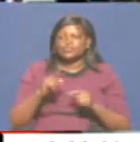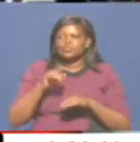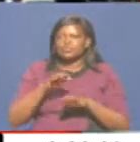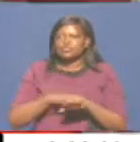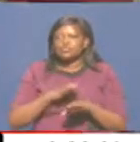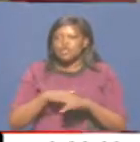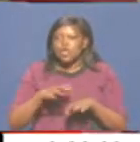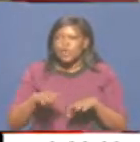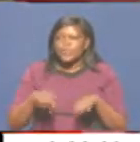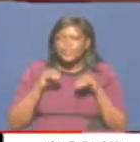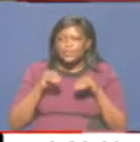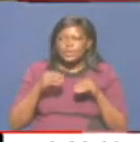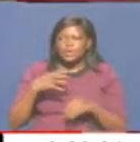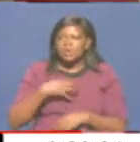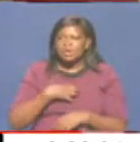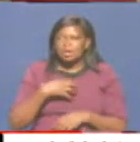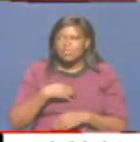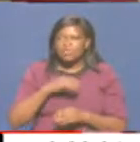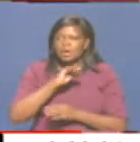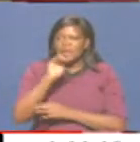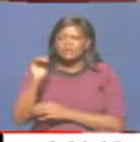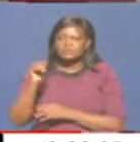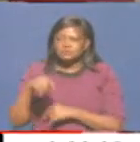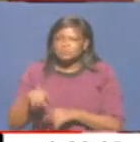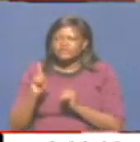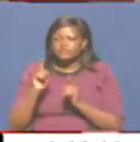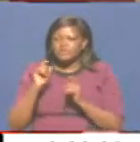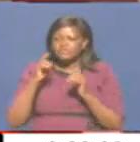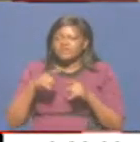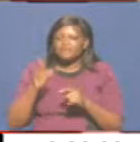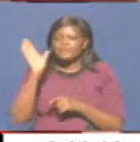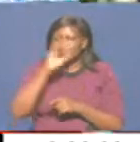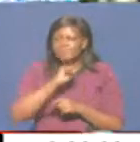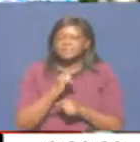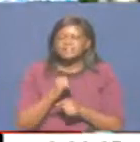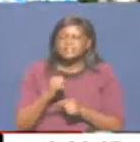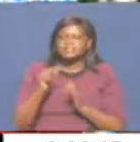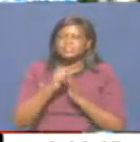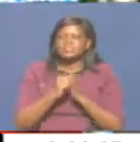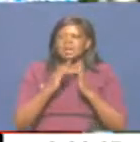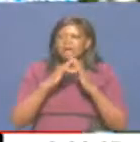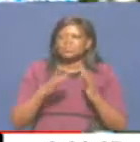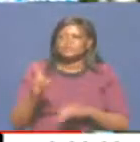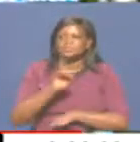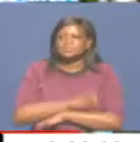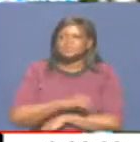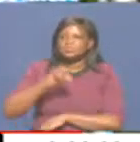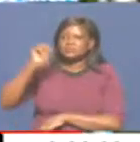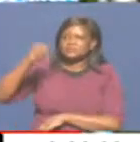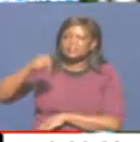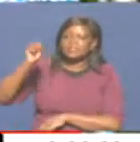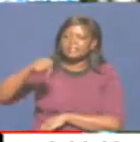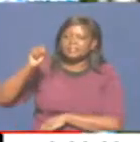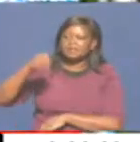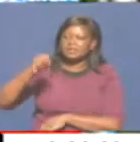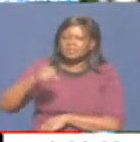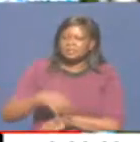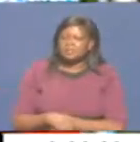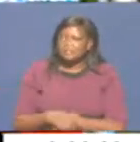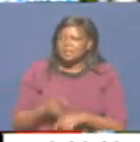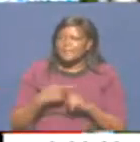to retirement, we ask Njiru whether he misses his state house days. Yes,